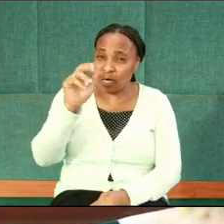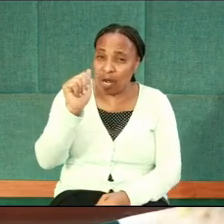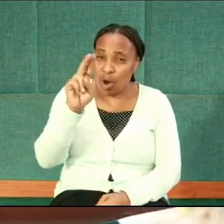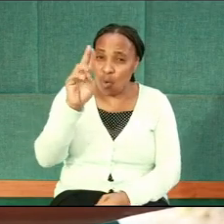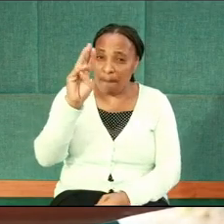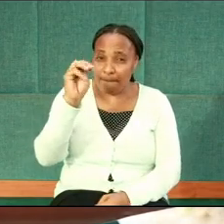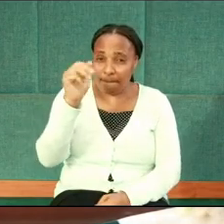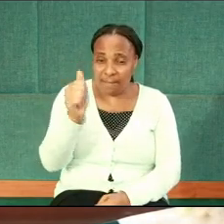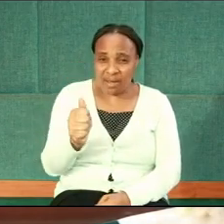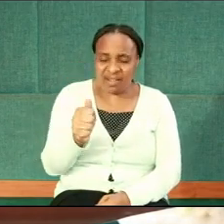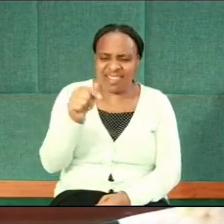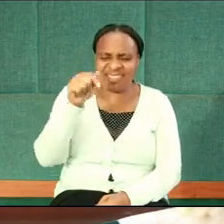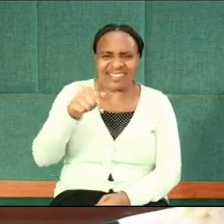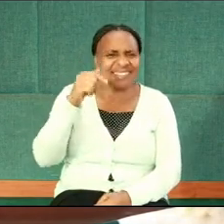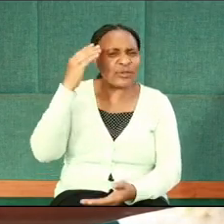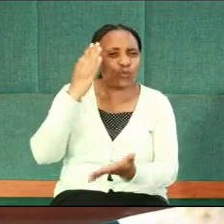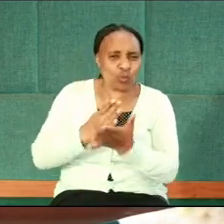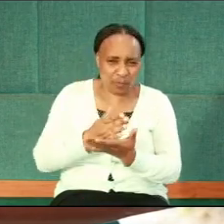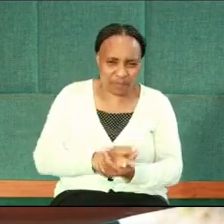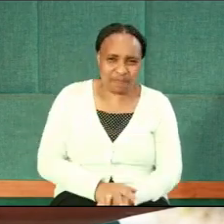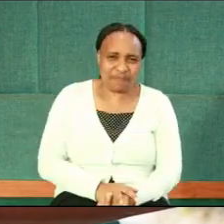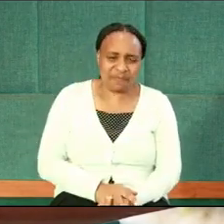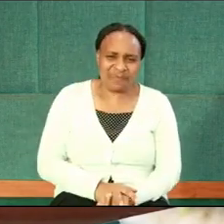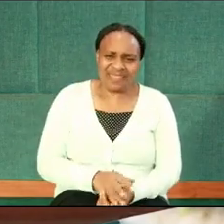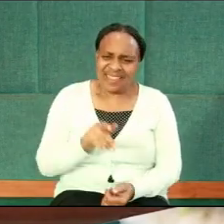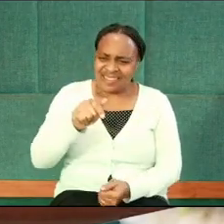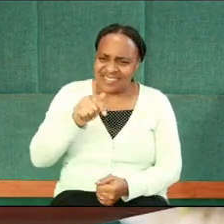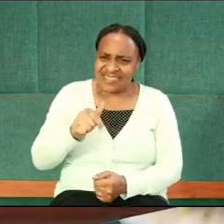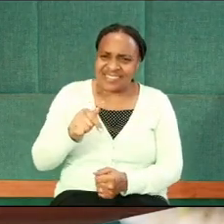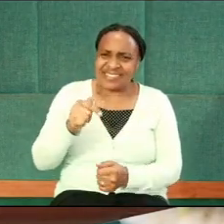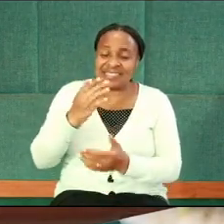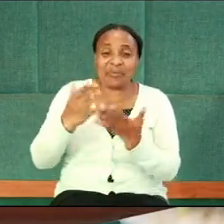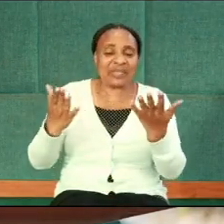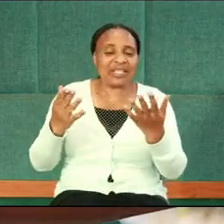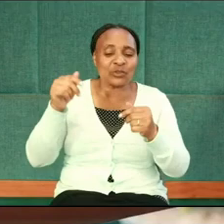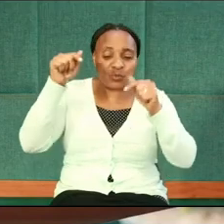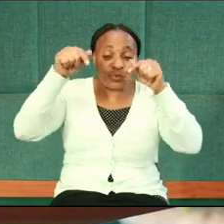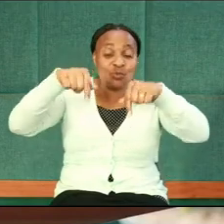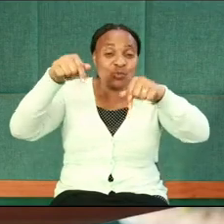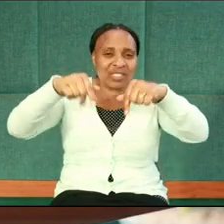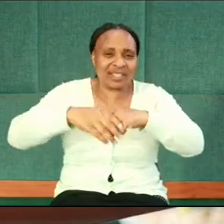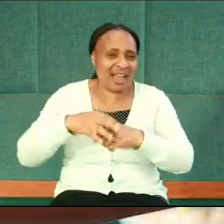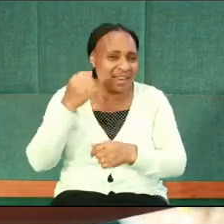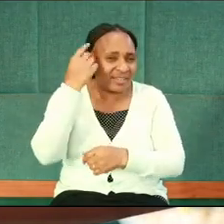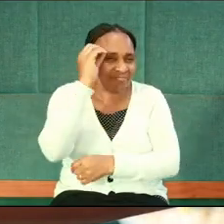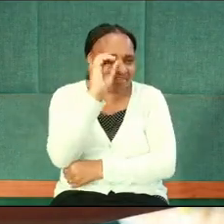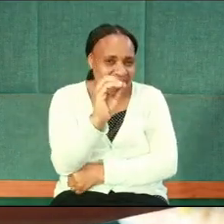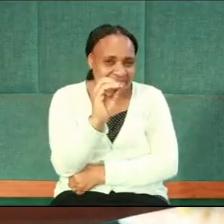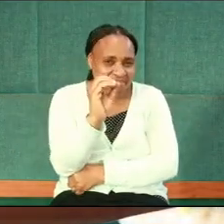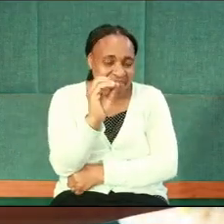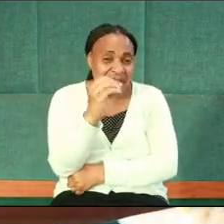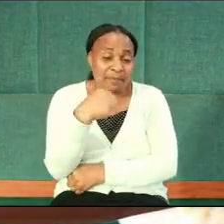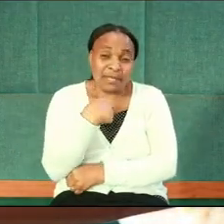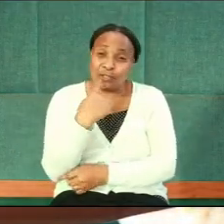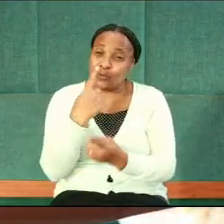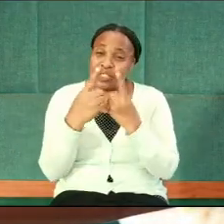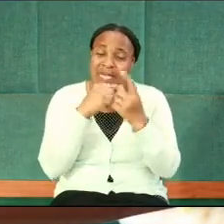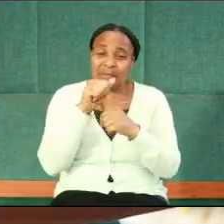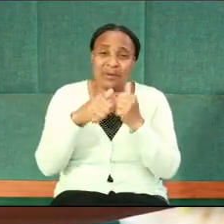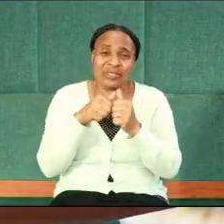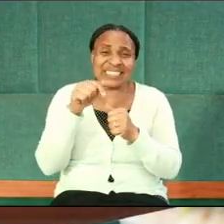this is real. This is the in thing nowadays, and we don't understand. I'm not talking about